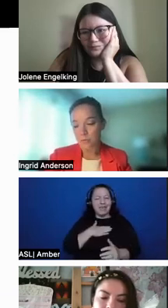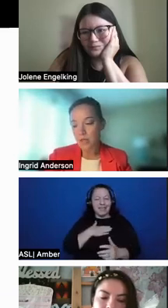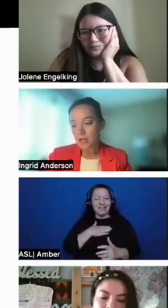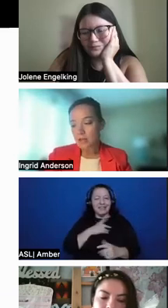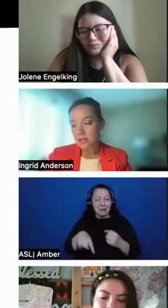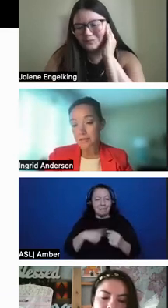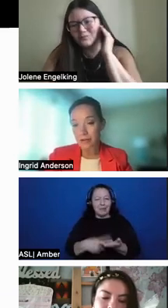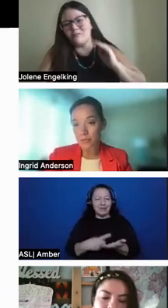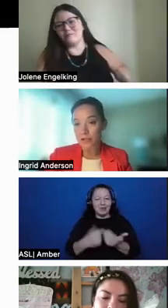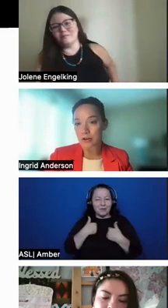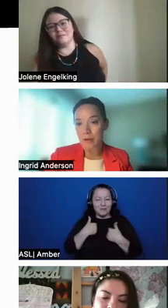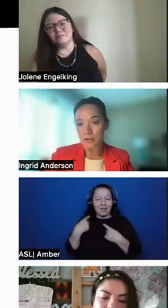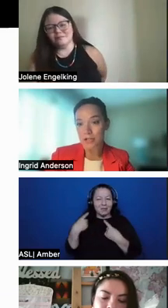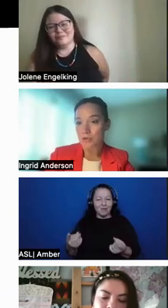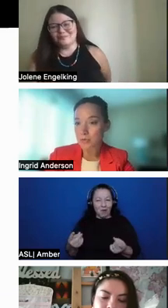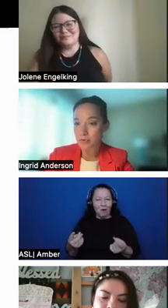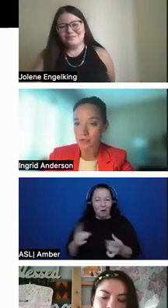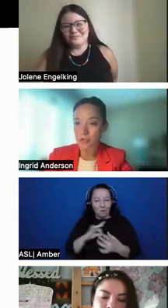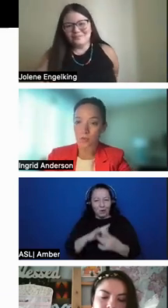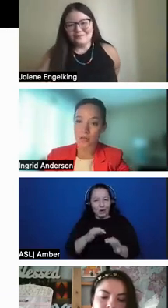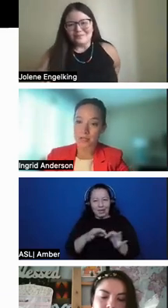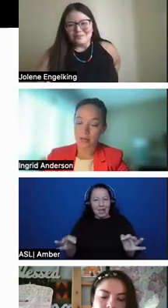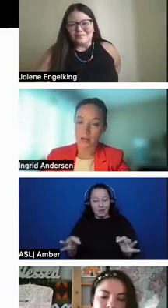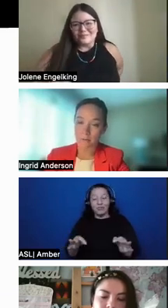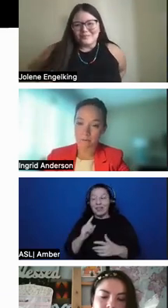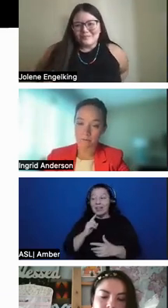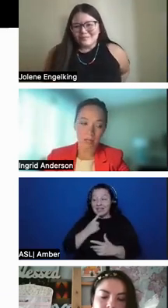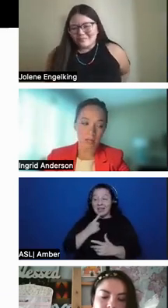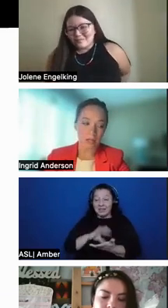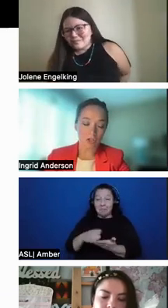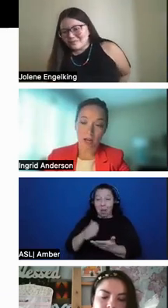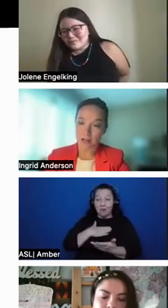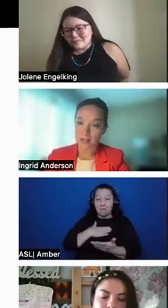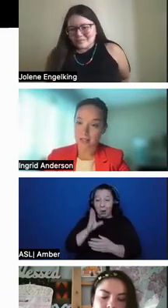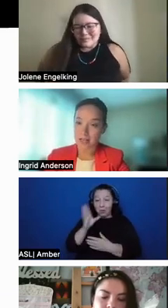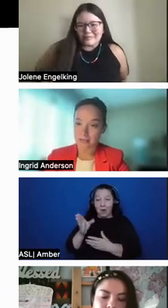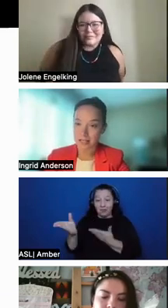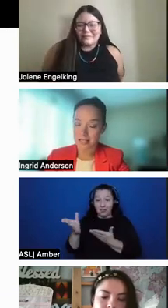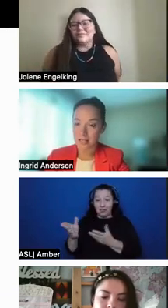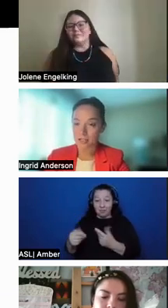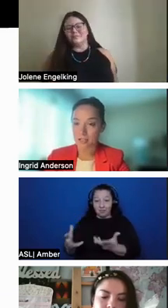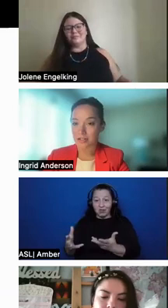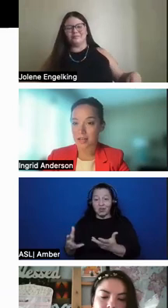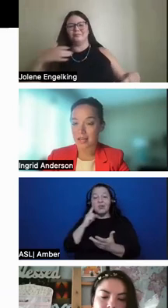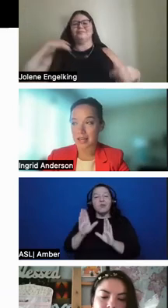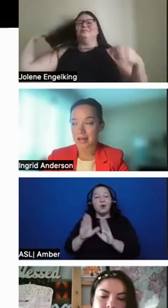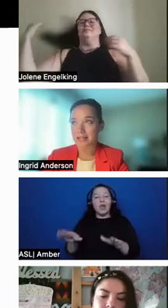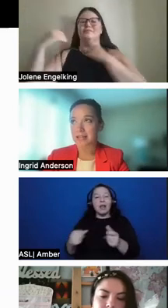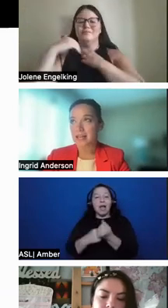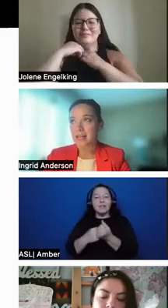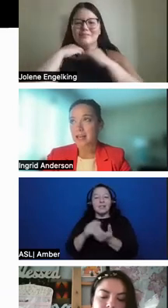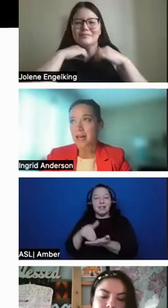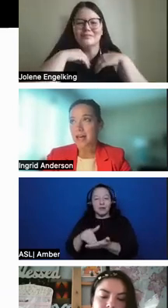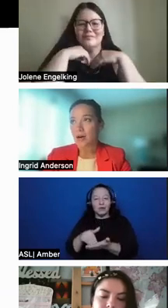language. Significant portion of my direct service provision was in child advocacy centers.